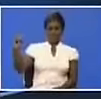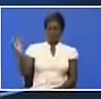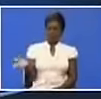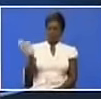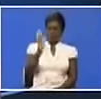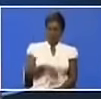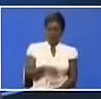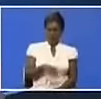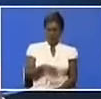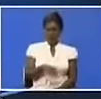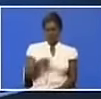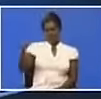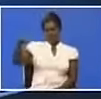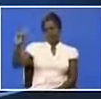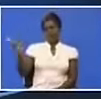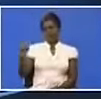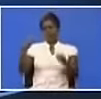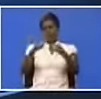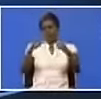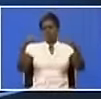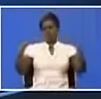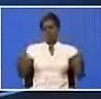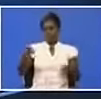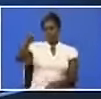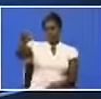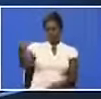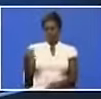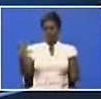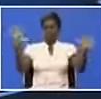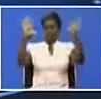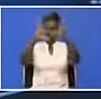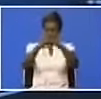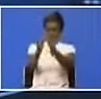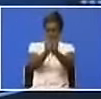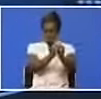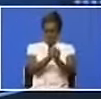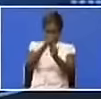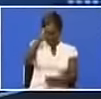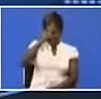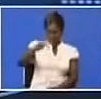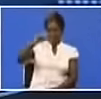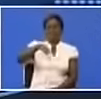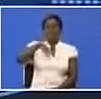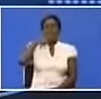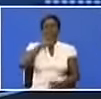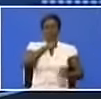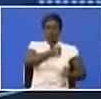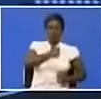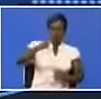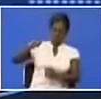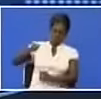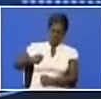Well, that was in Baringo, and here in Nairobi, the opposition and the ruling coalition joined together to pay respect to the fallen soldiers and